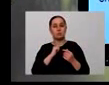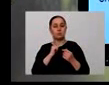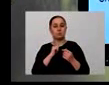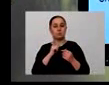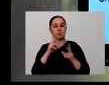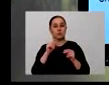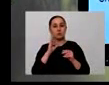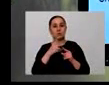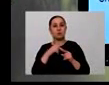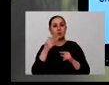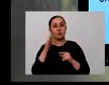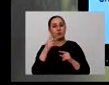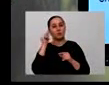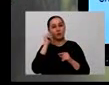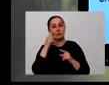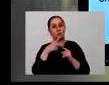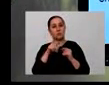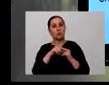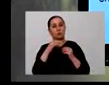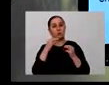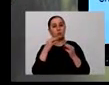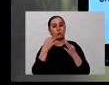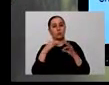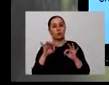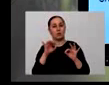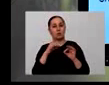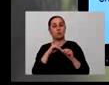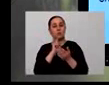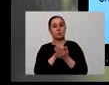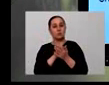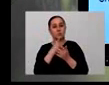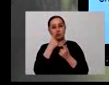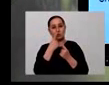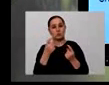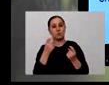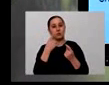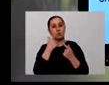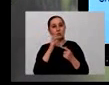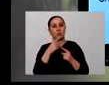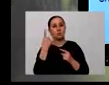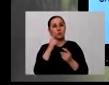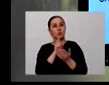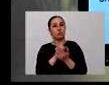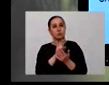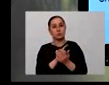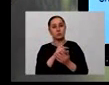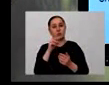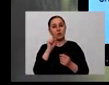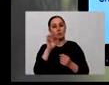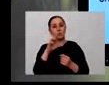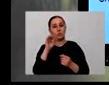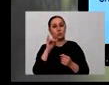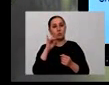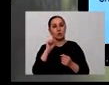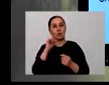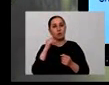qilar edim. Keling, darsimiz so'ngida mustaqil bajarish uchun topshiriqlarni e'lon qilib o'taman. Birinchi topshirig'imiz: Abdurov